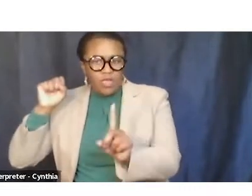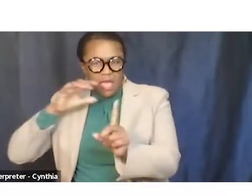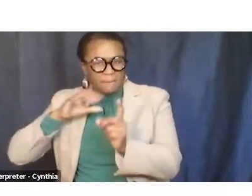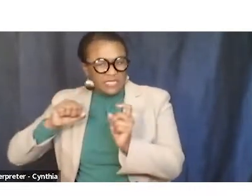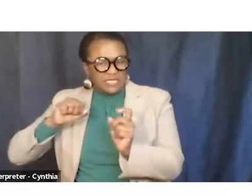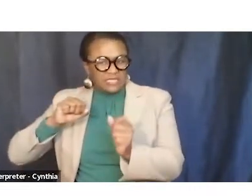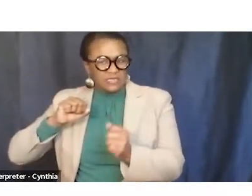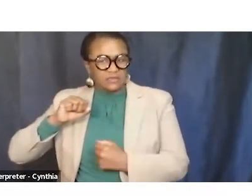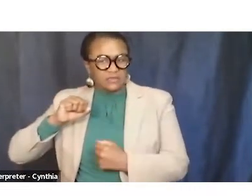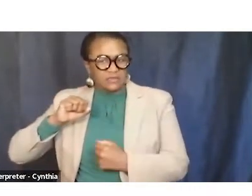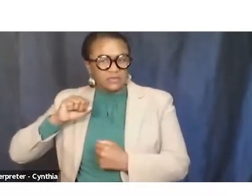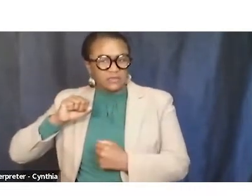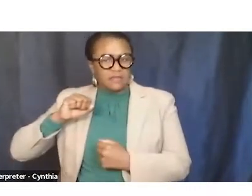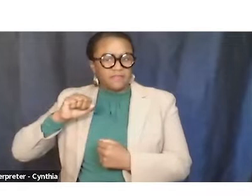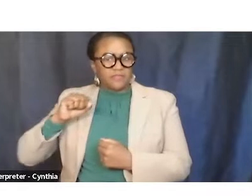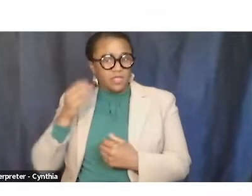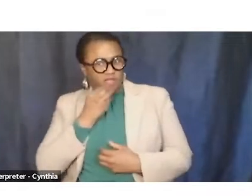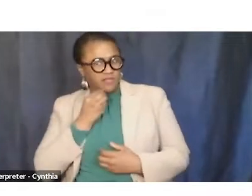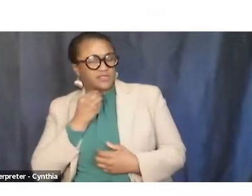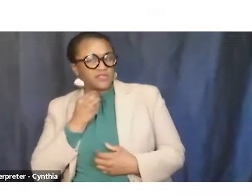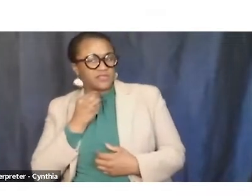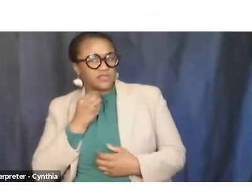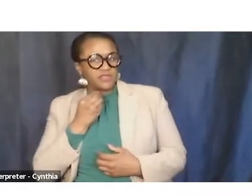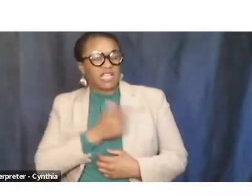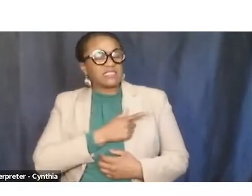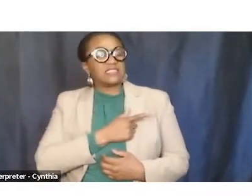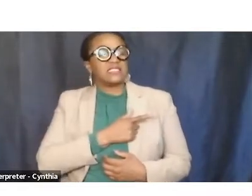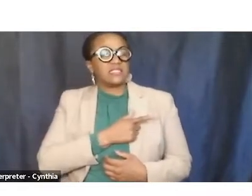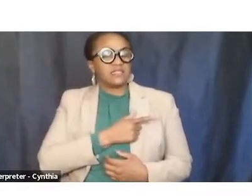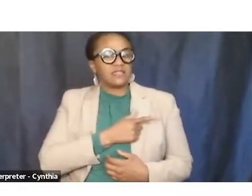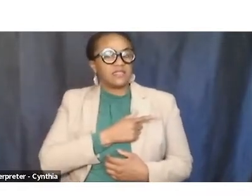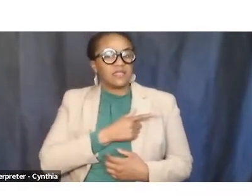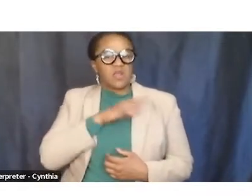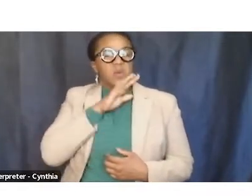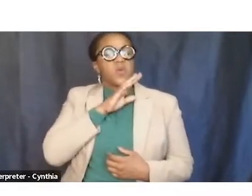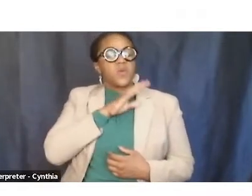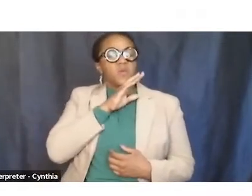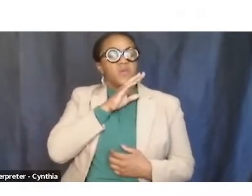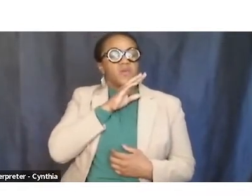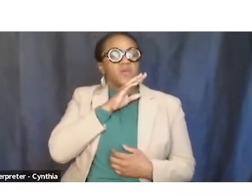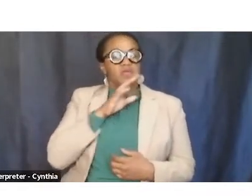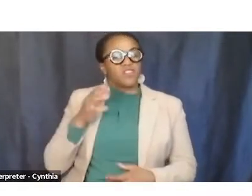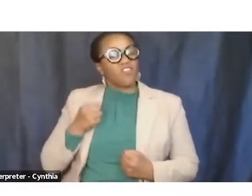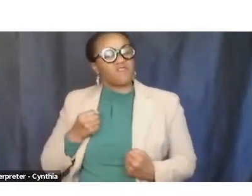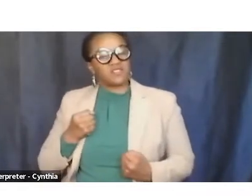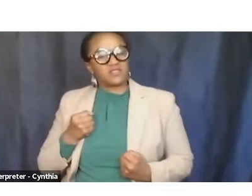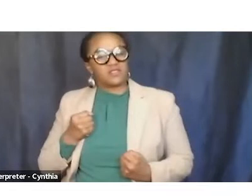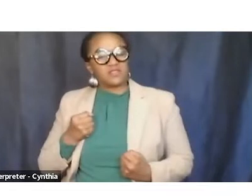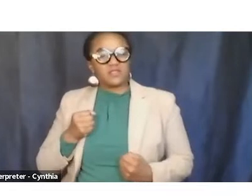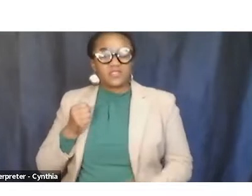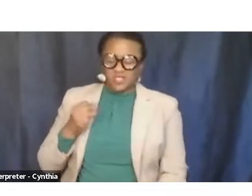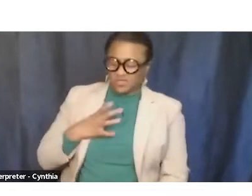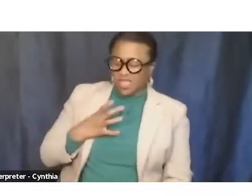mean, so attractive, so lazy, so annoying, so confident, so